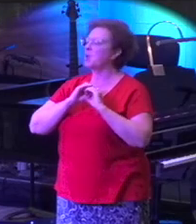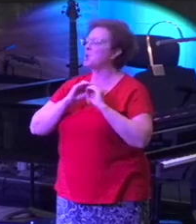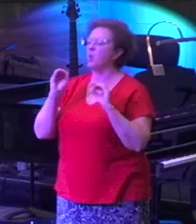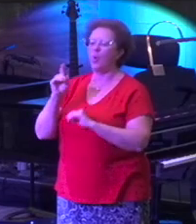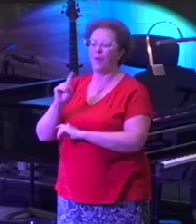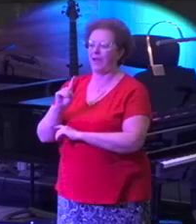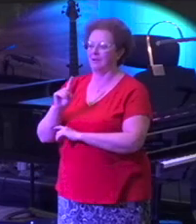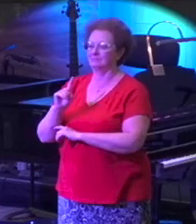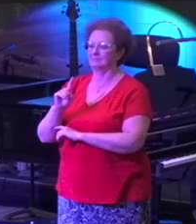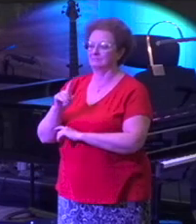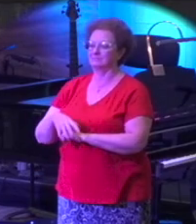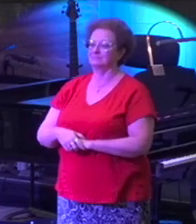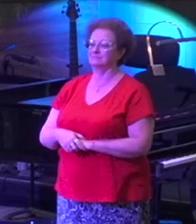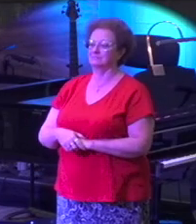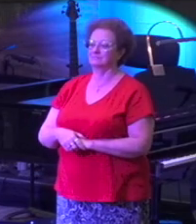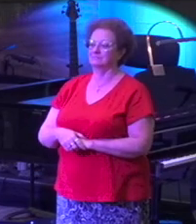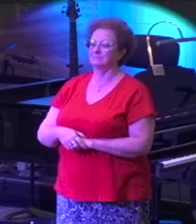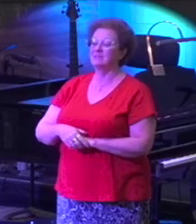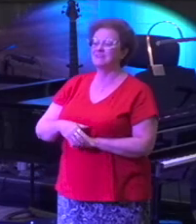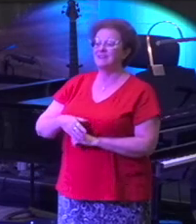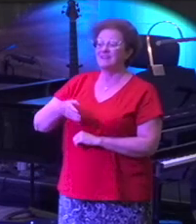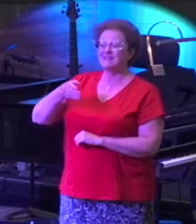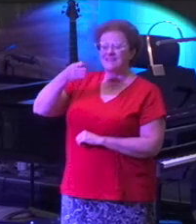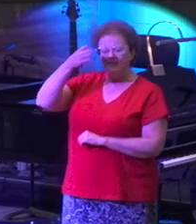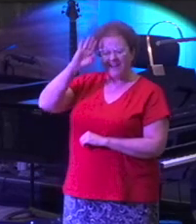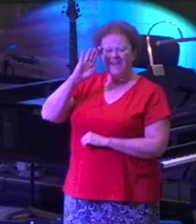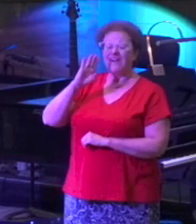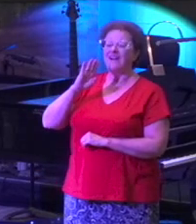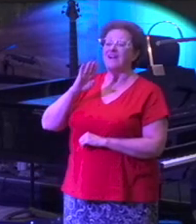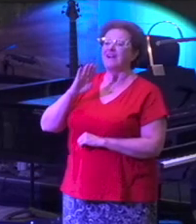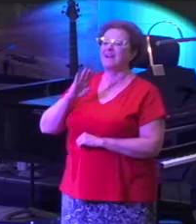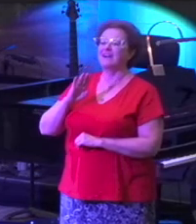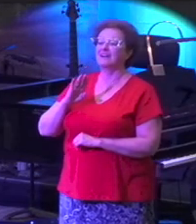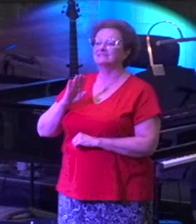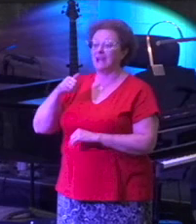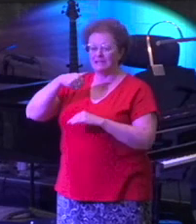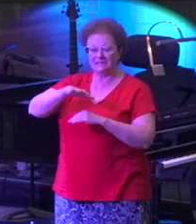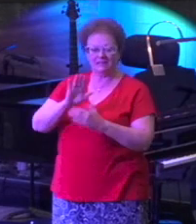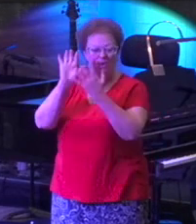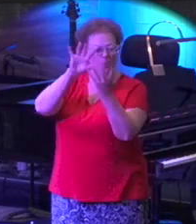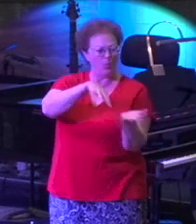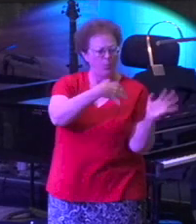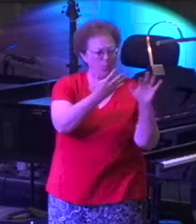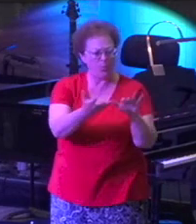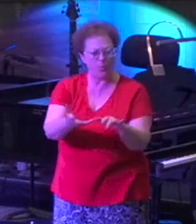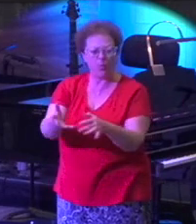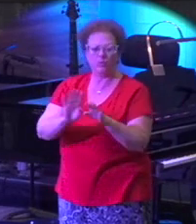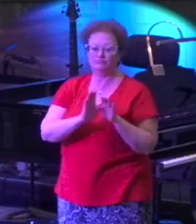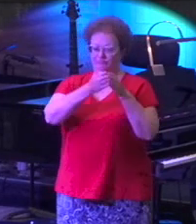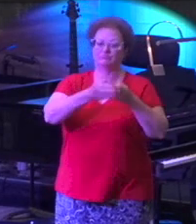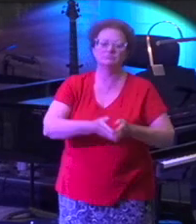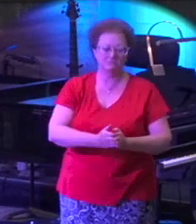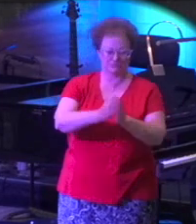nowhere. So God threw a storm at Jonah and his boat. And all the sailors, they knew that they